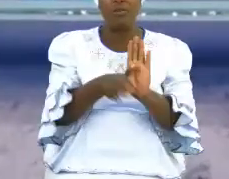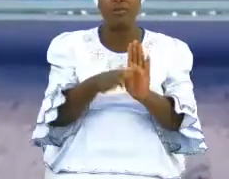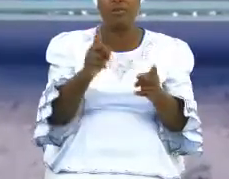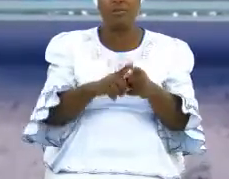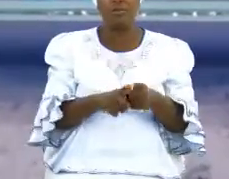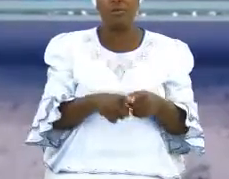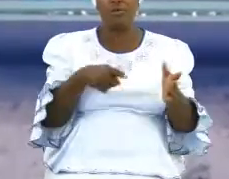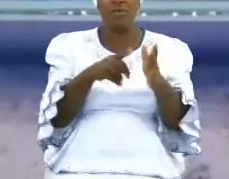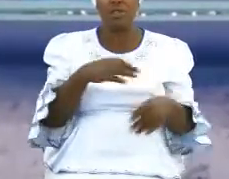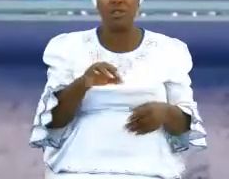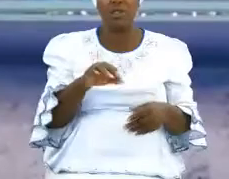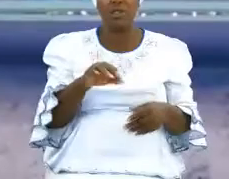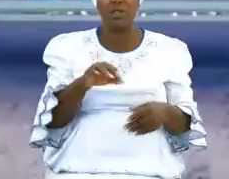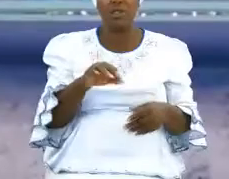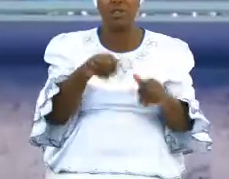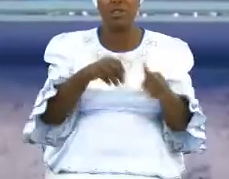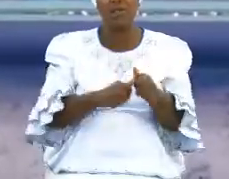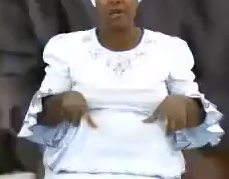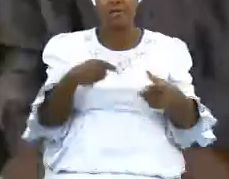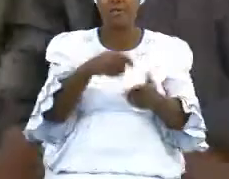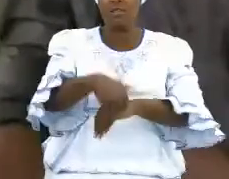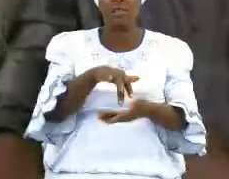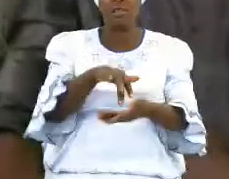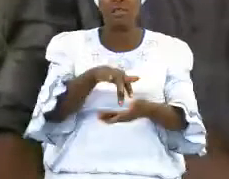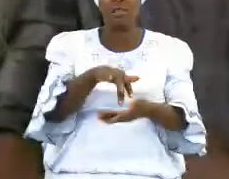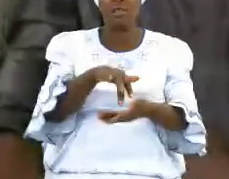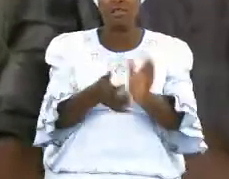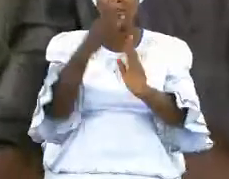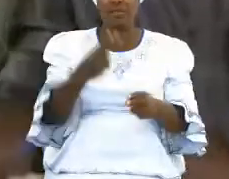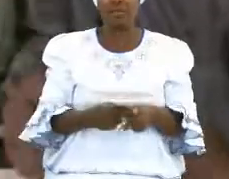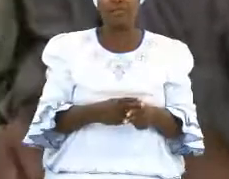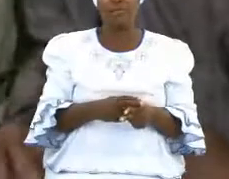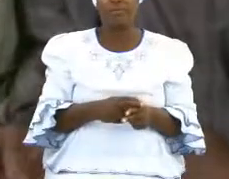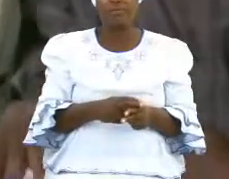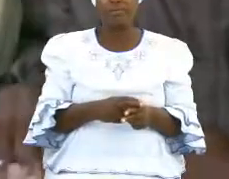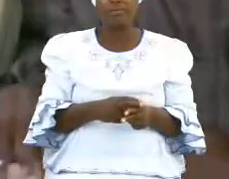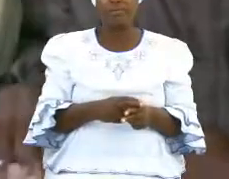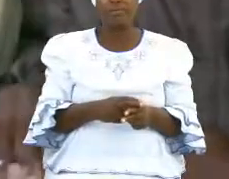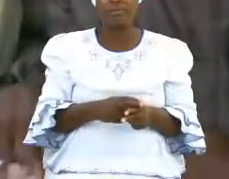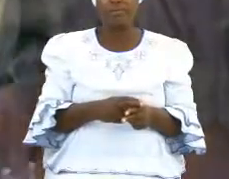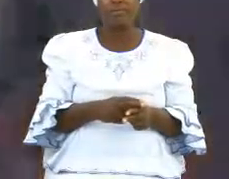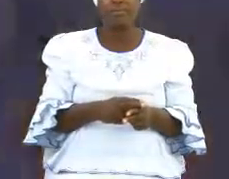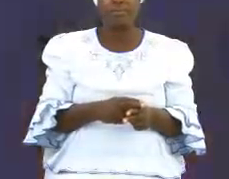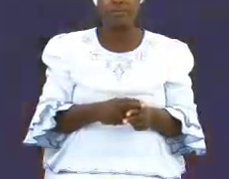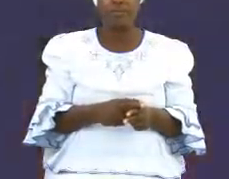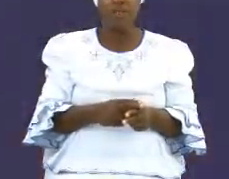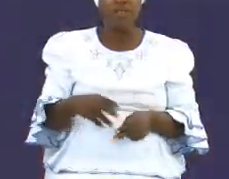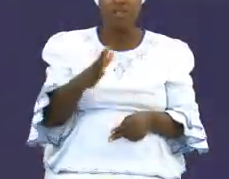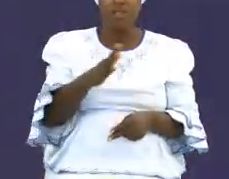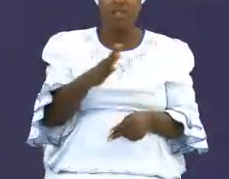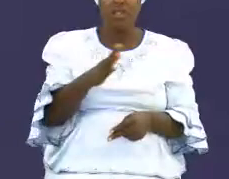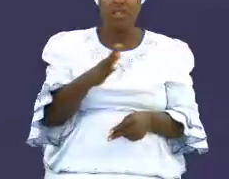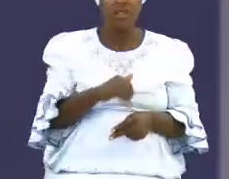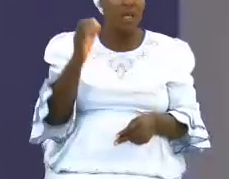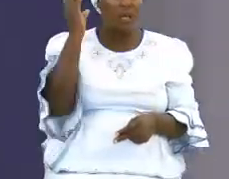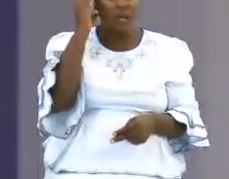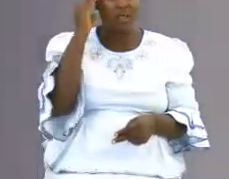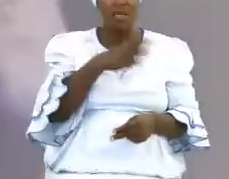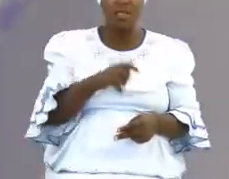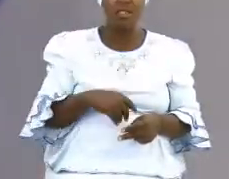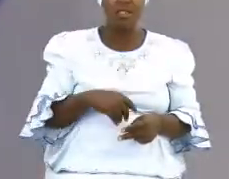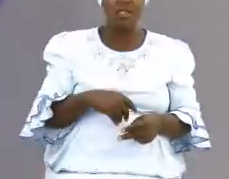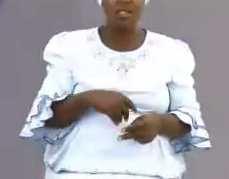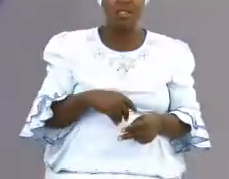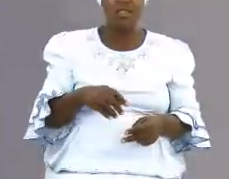every life tonight, in Jesus' name. They rehearsed, they